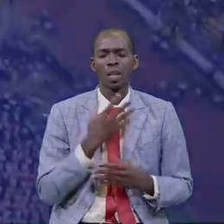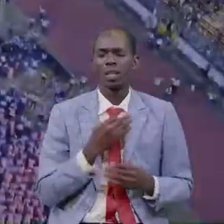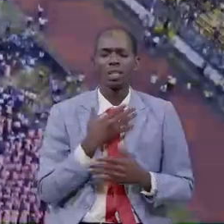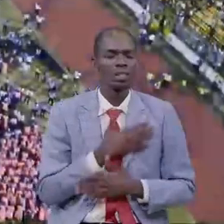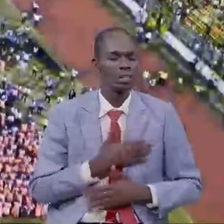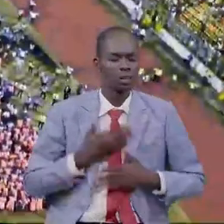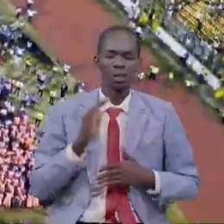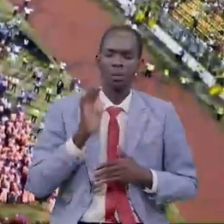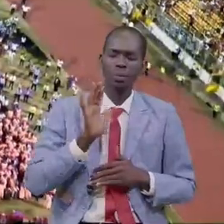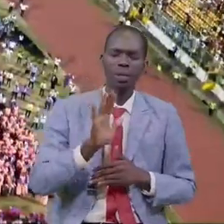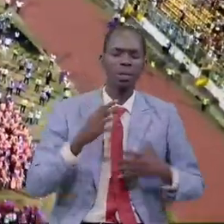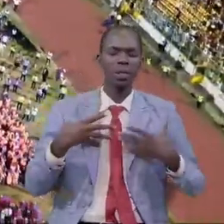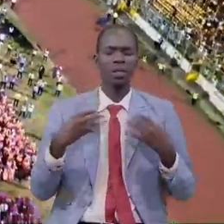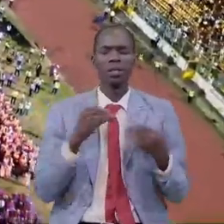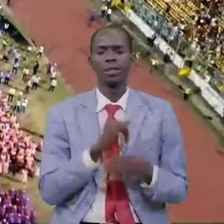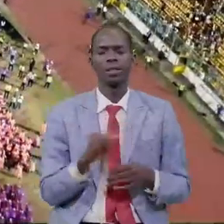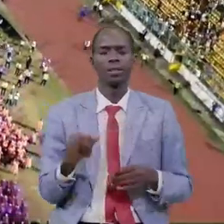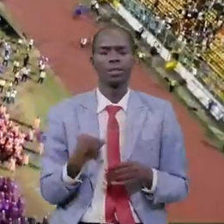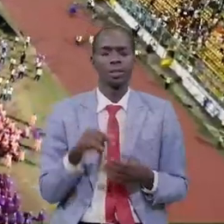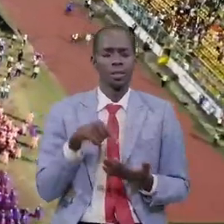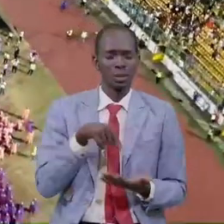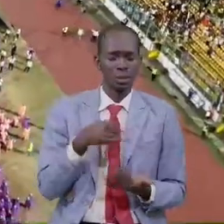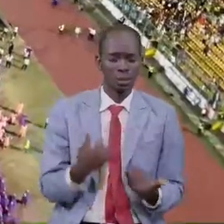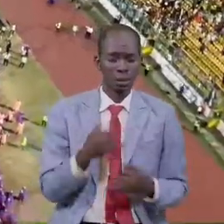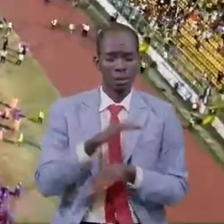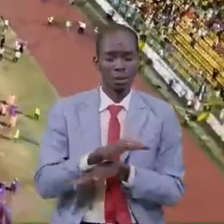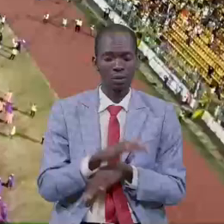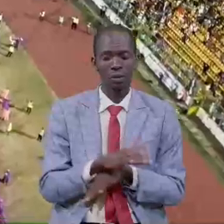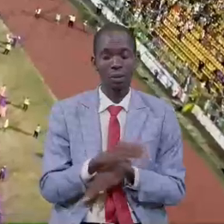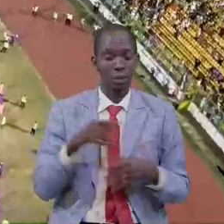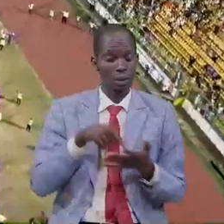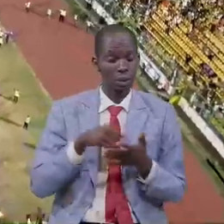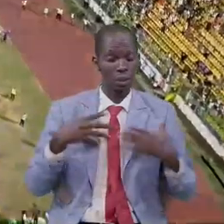allez jouir de votre this healing guérison. Will continue. Cette guérison va perdurer. In